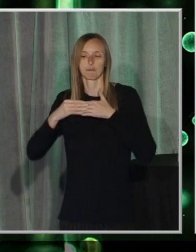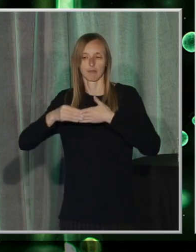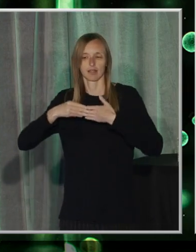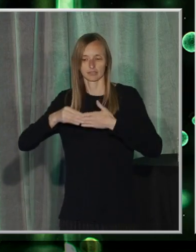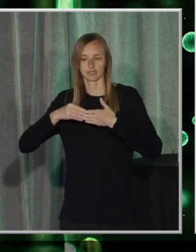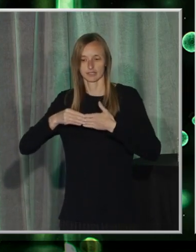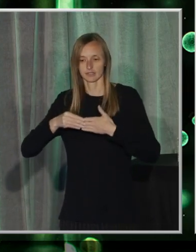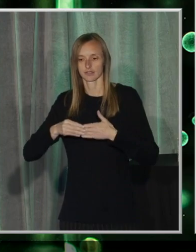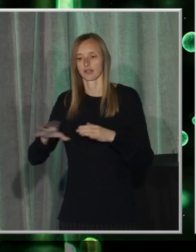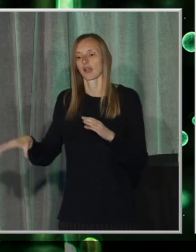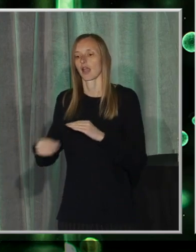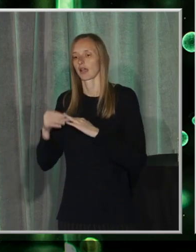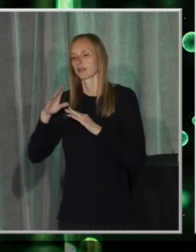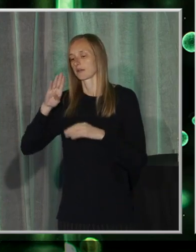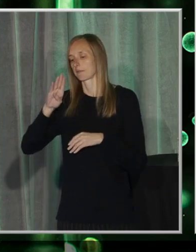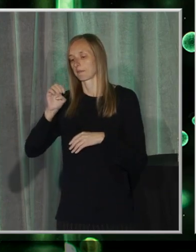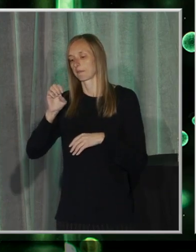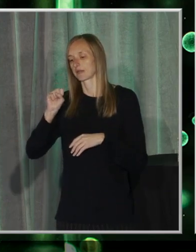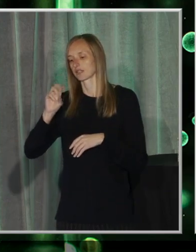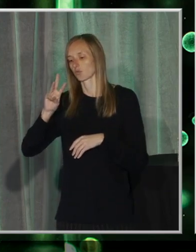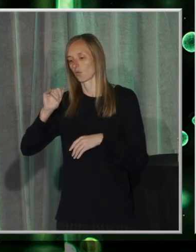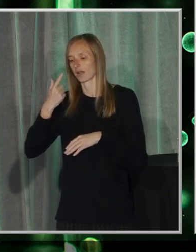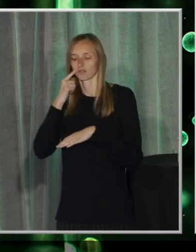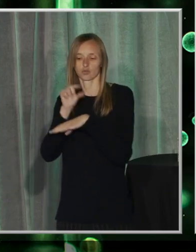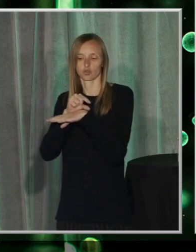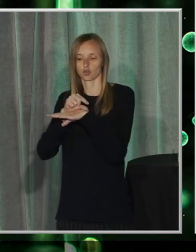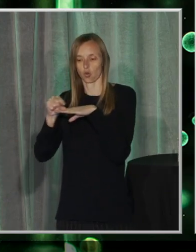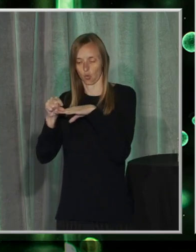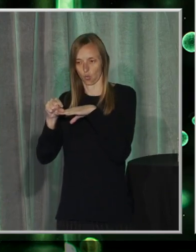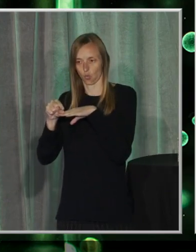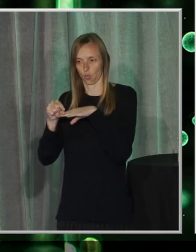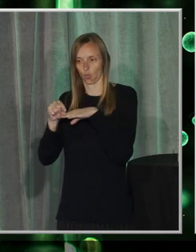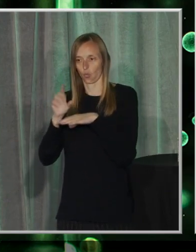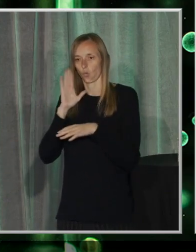add beeswax as coating. That will help with